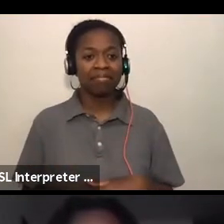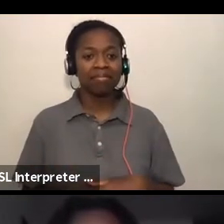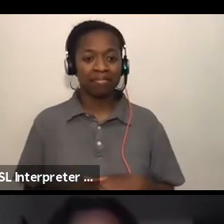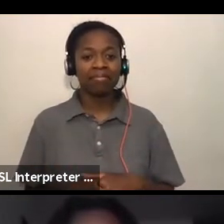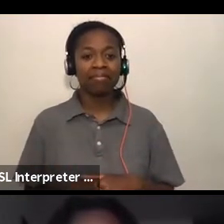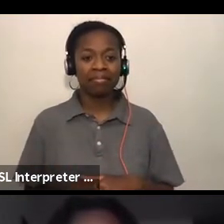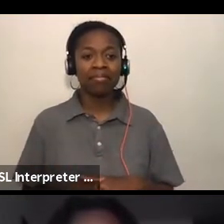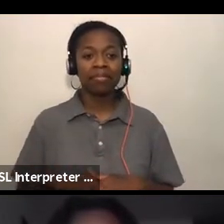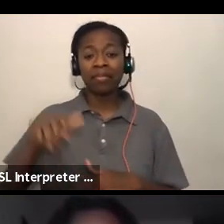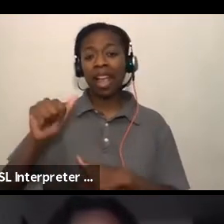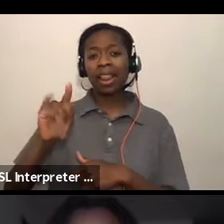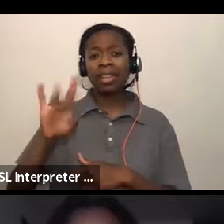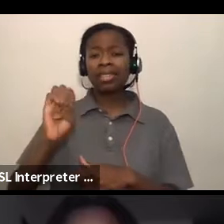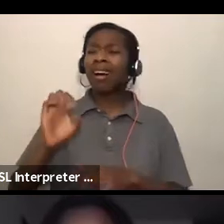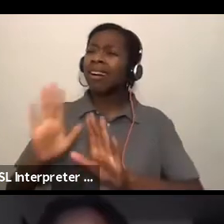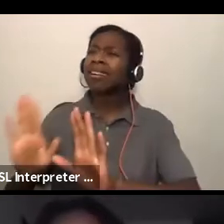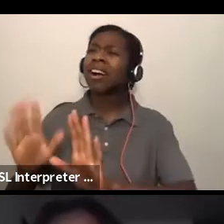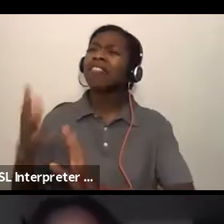Yeah, don't have me on here.